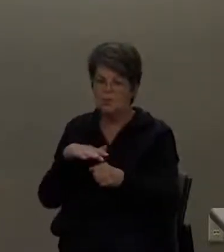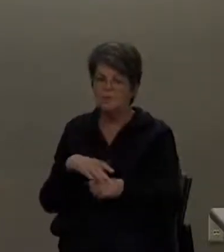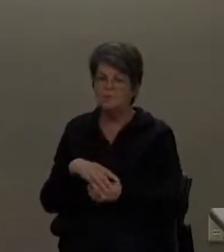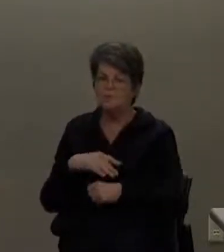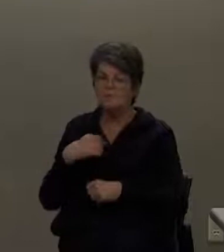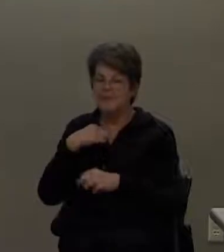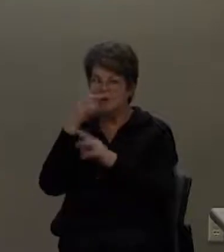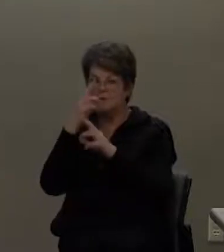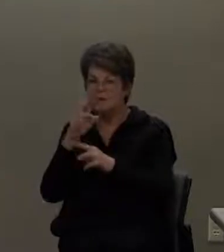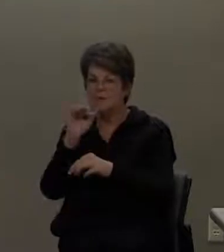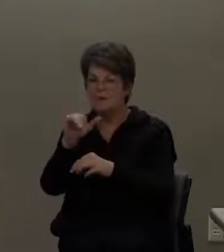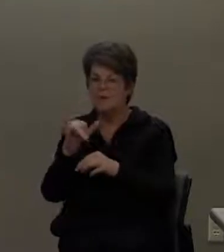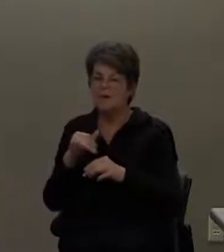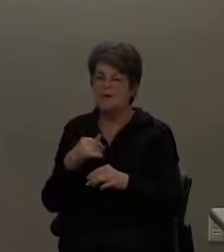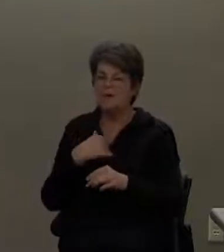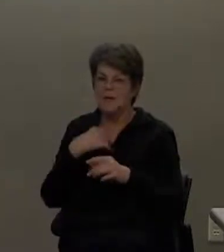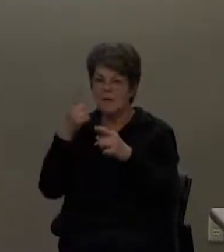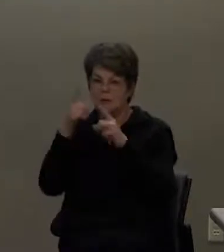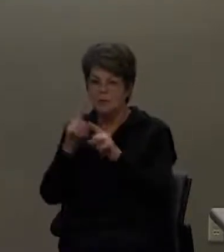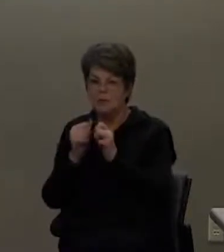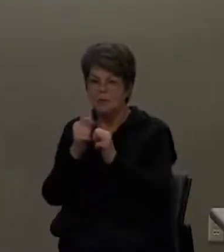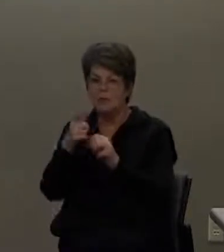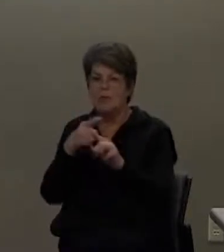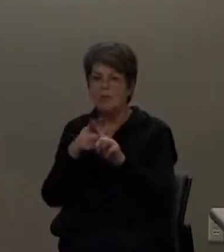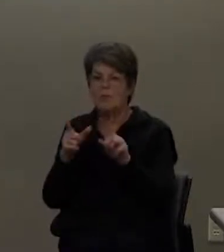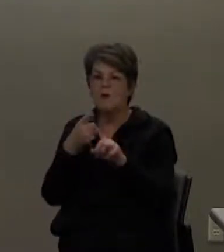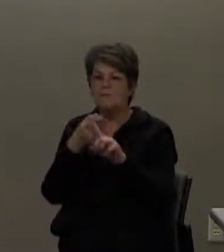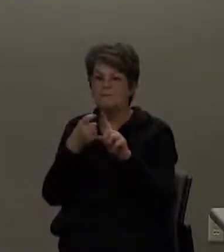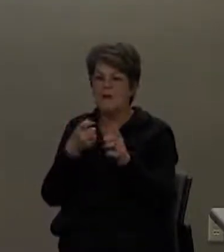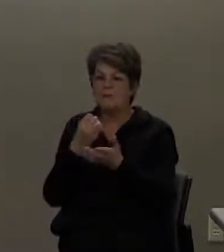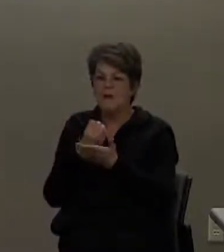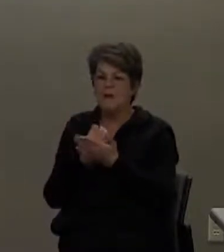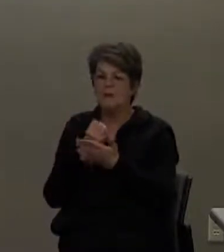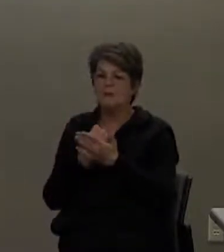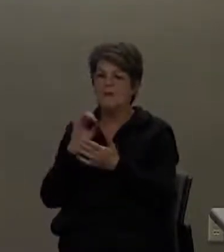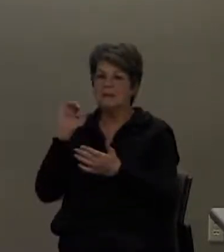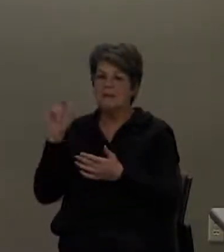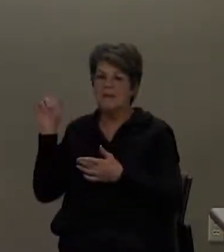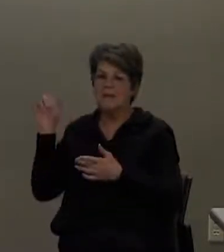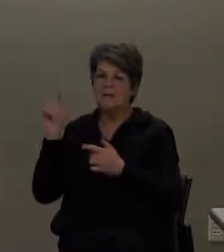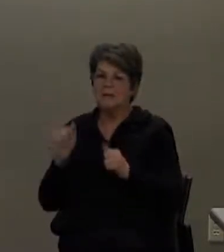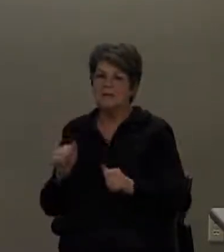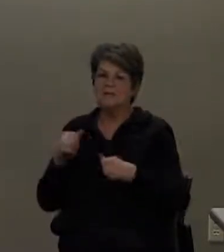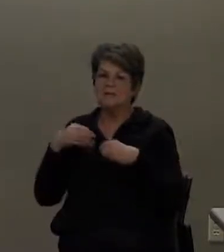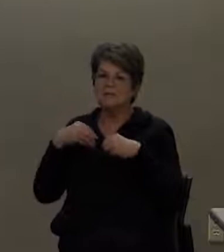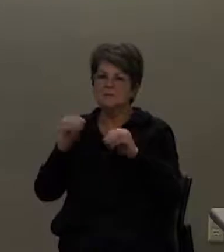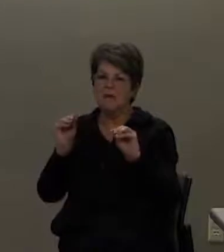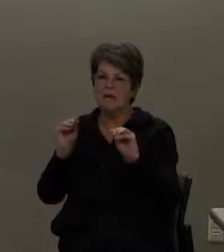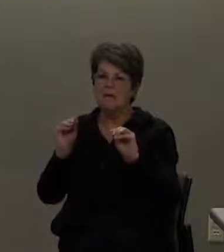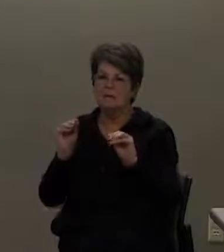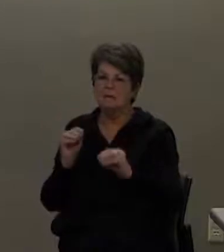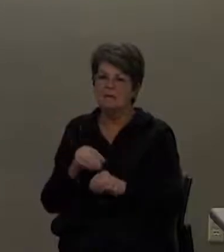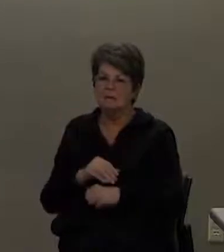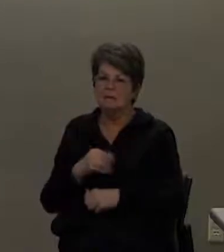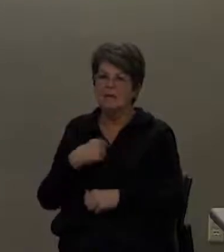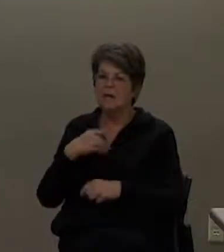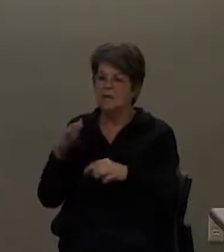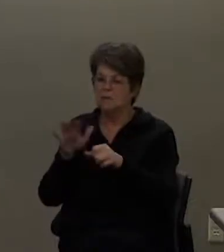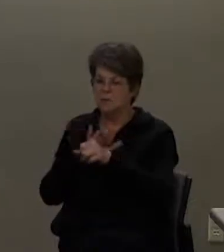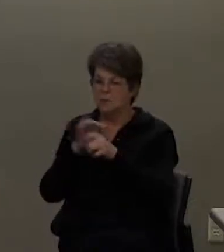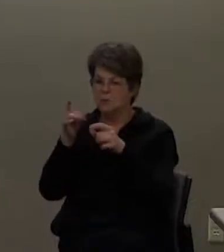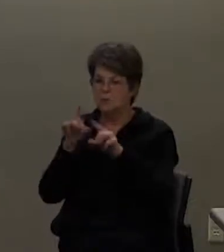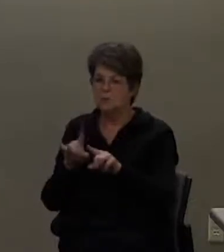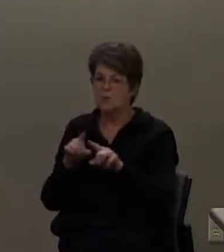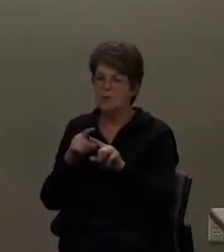but from an economic, and I agree yeah. with you, but from an economic perspective, this is a selling point to me. I totally